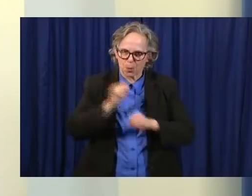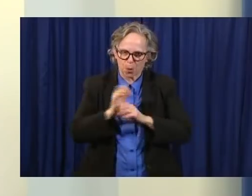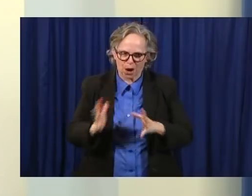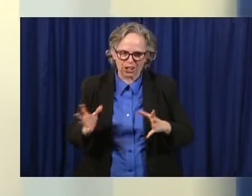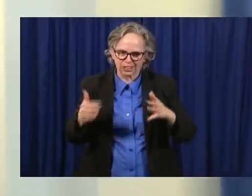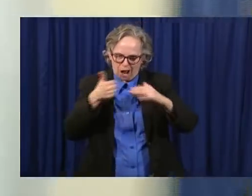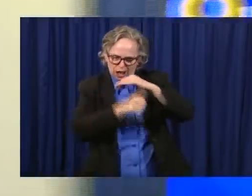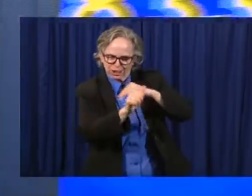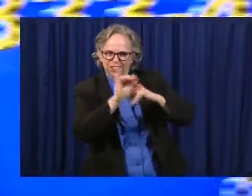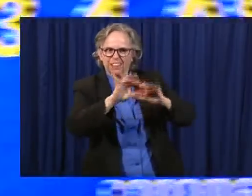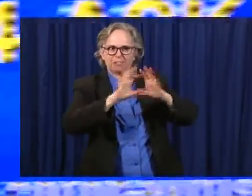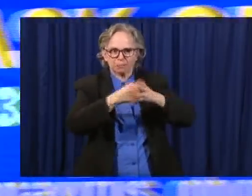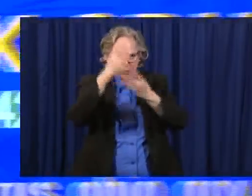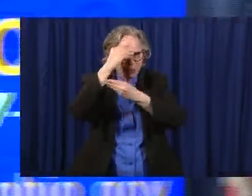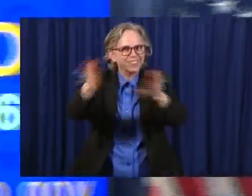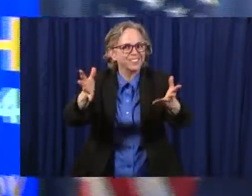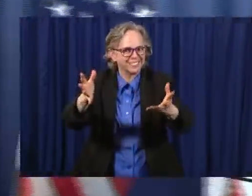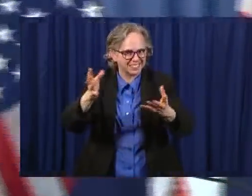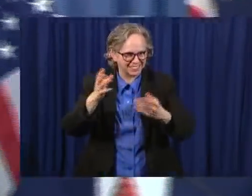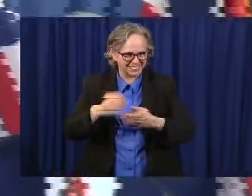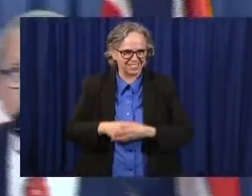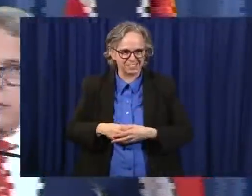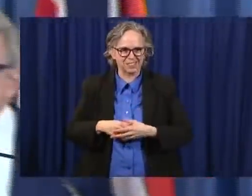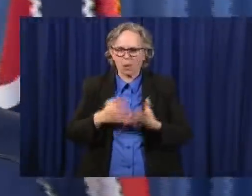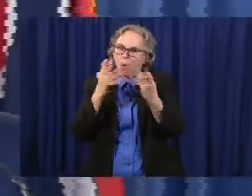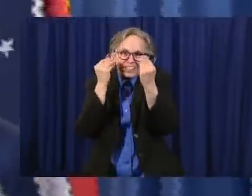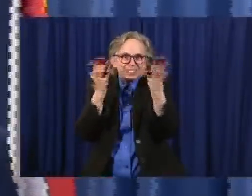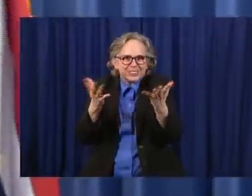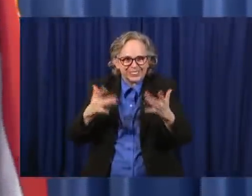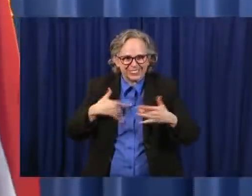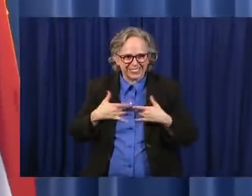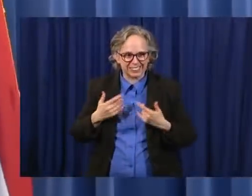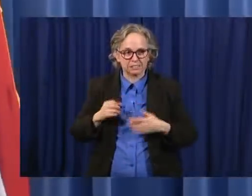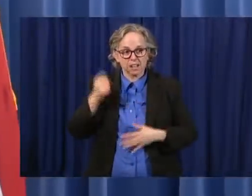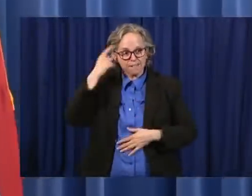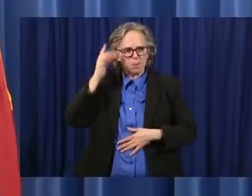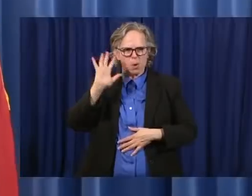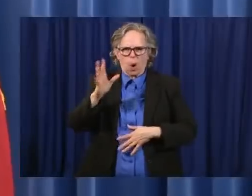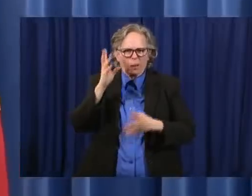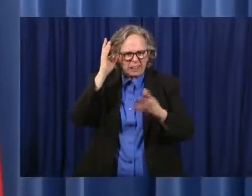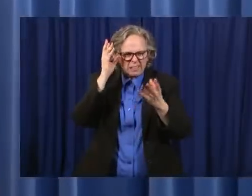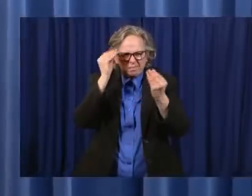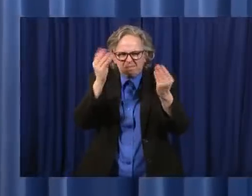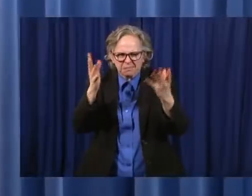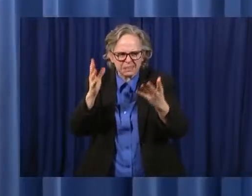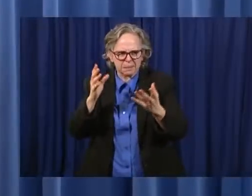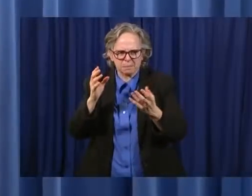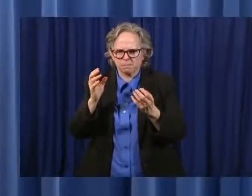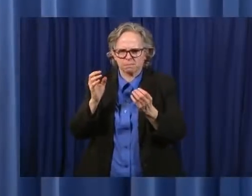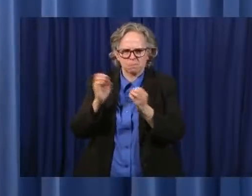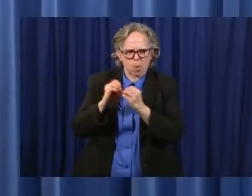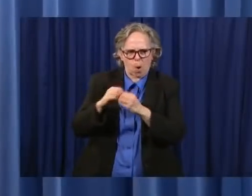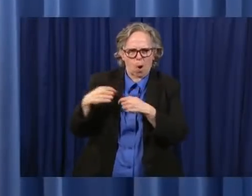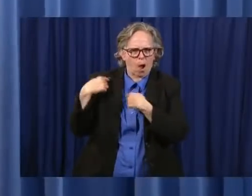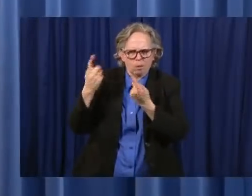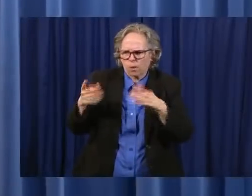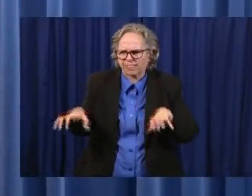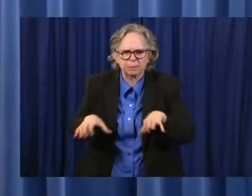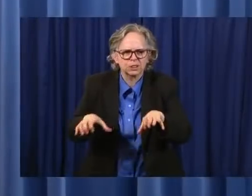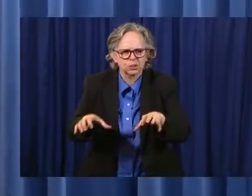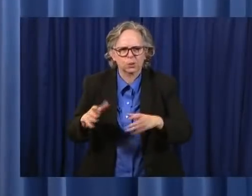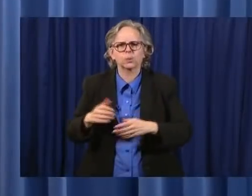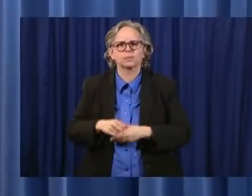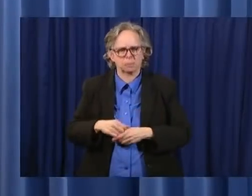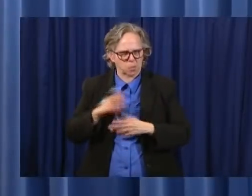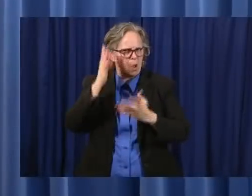they'll be. And we will report back. So that's good to know. And we will report back to everyone exactly what they're doing and what